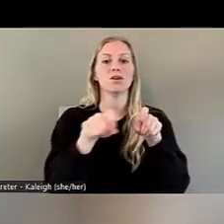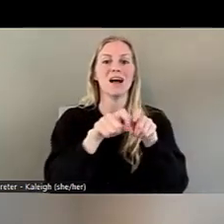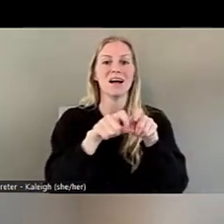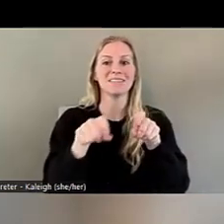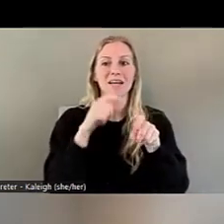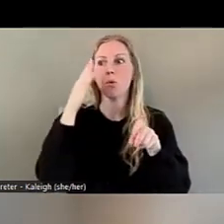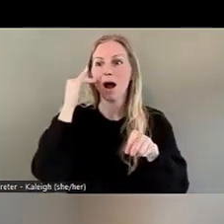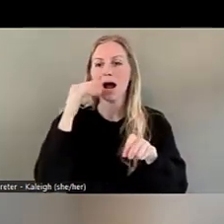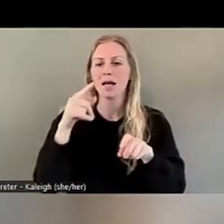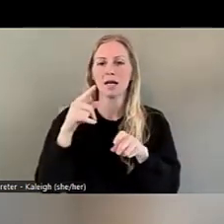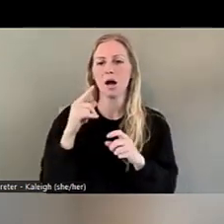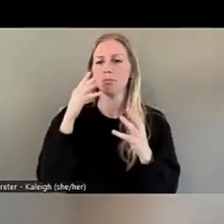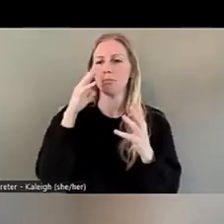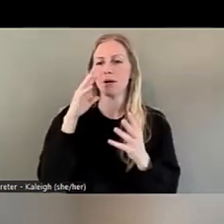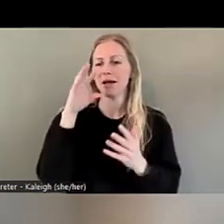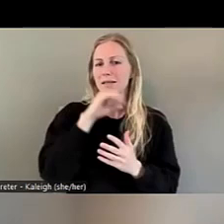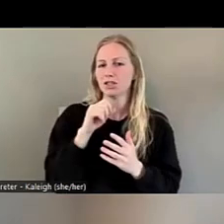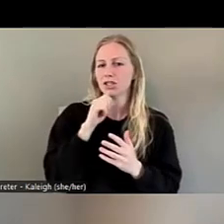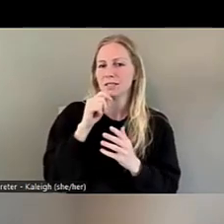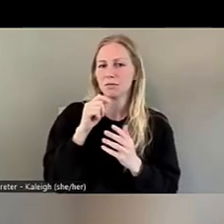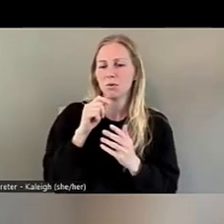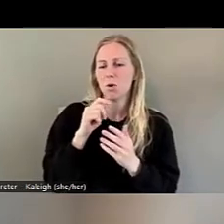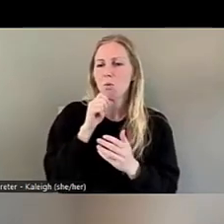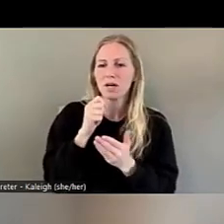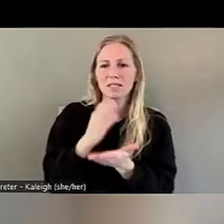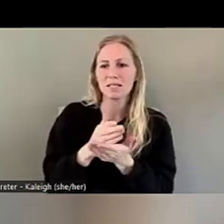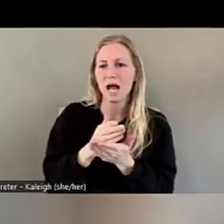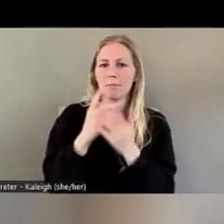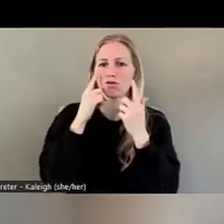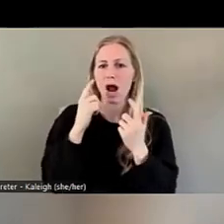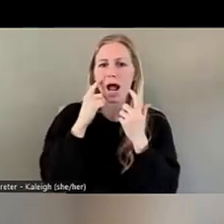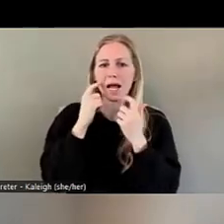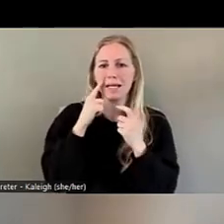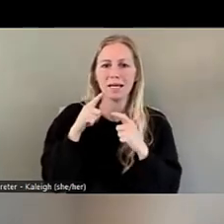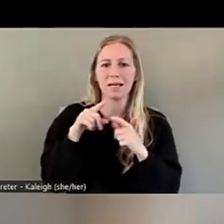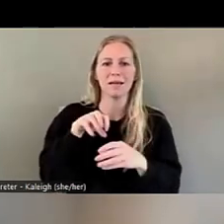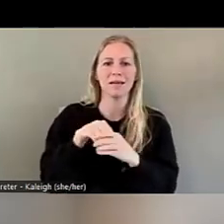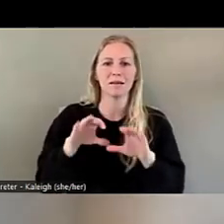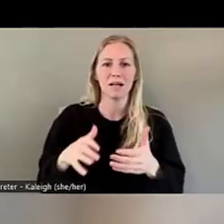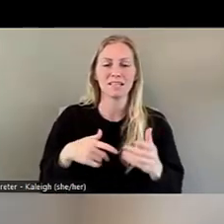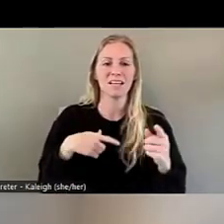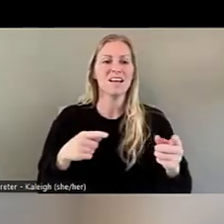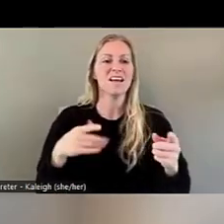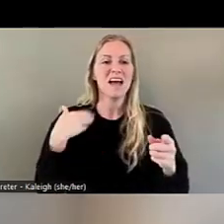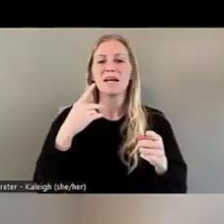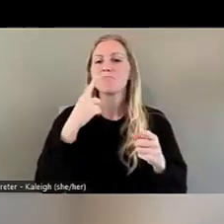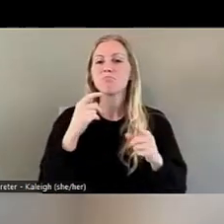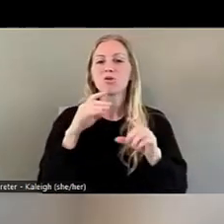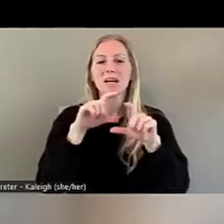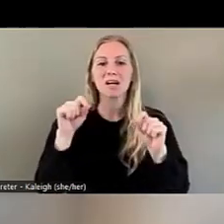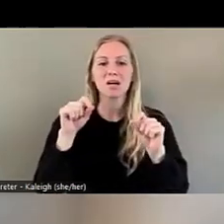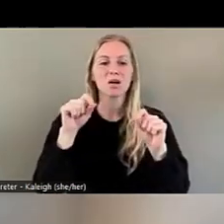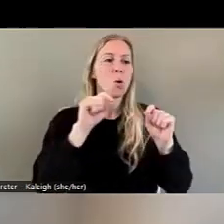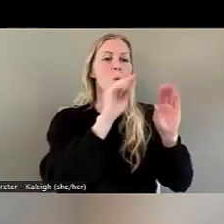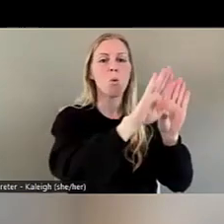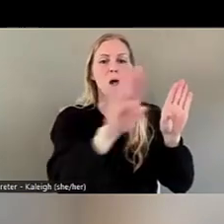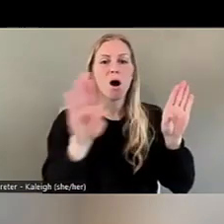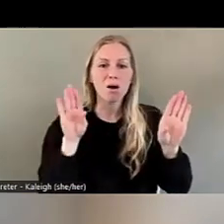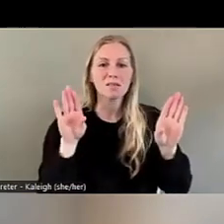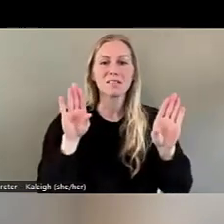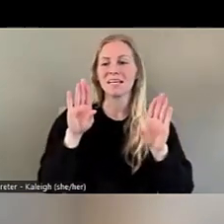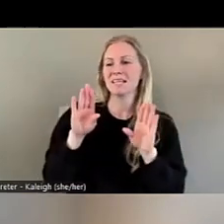class. Photos of the room showed it had brick walls and metal utility boxes, features that did not comply with state